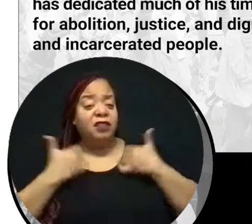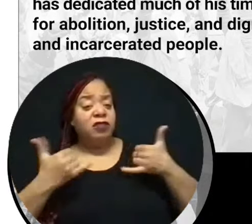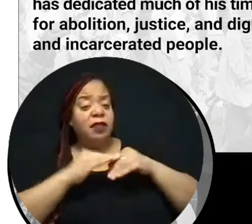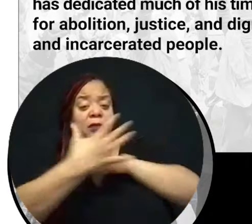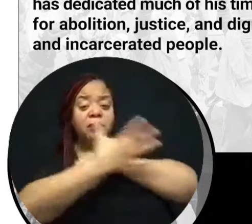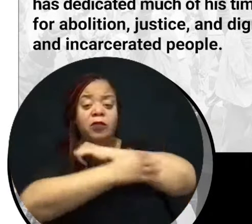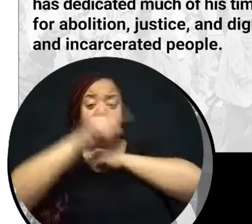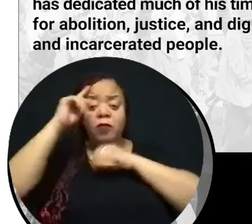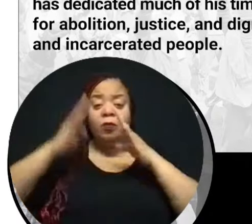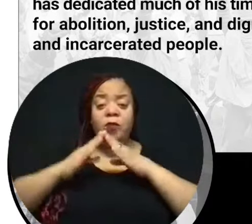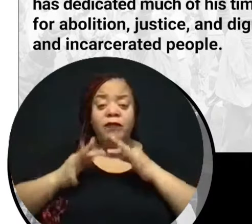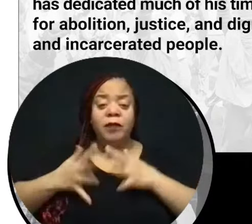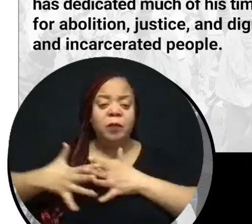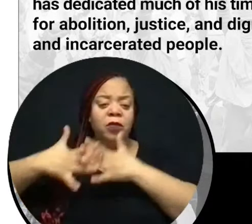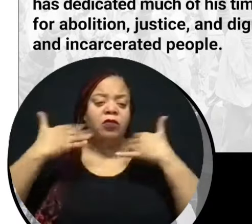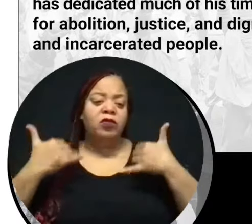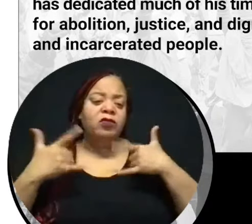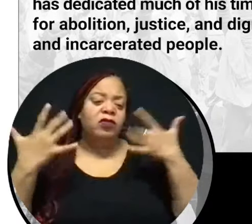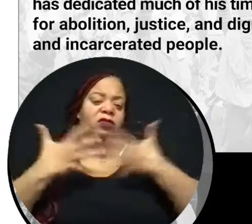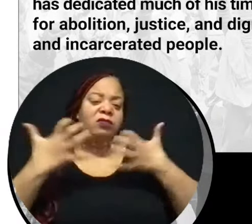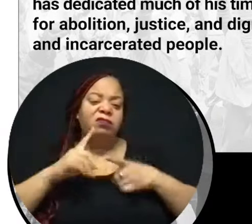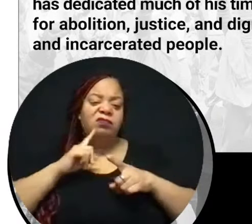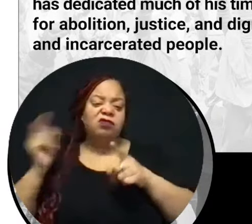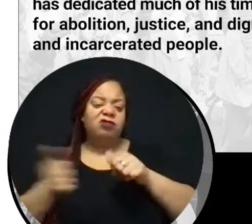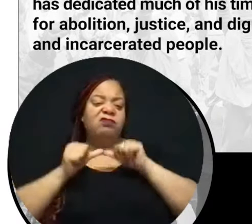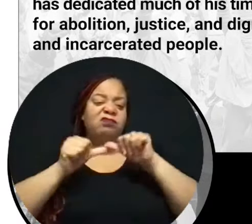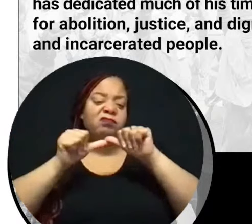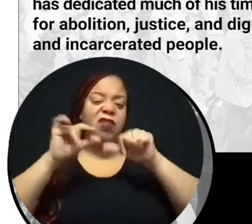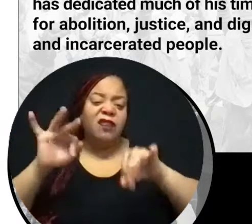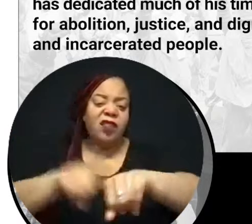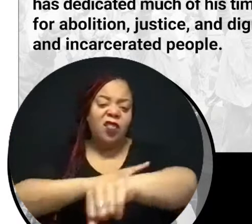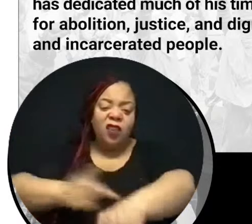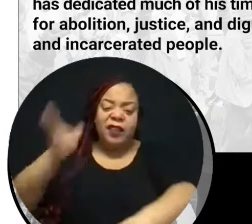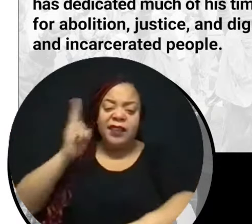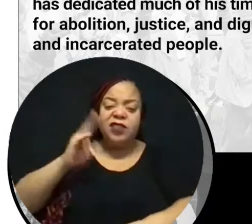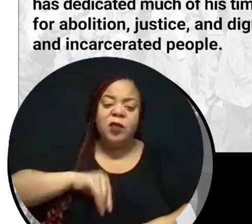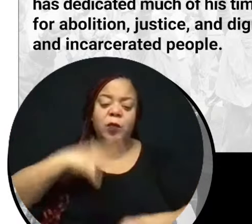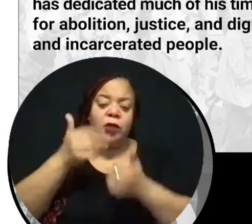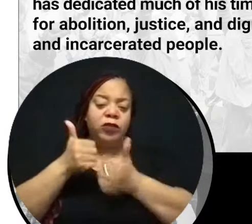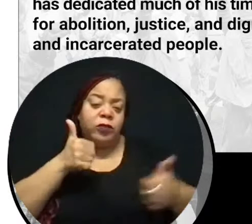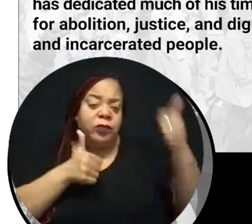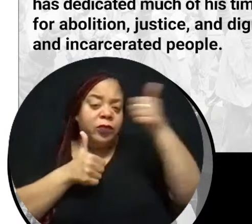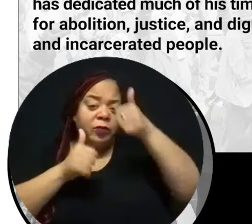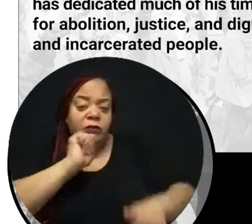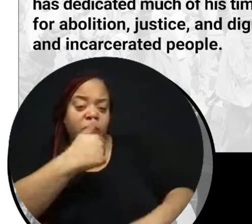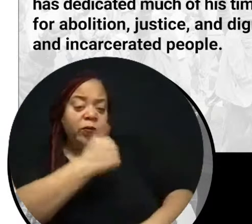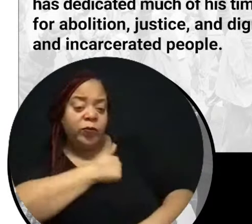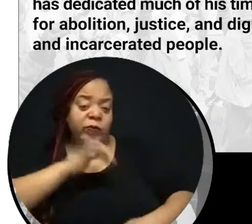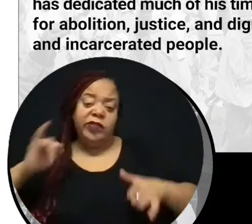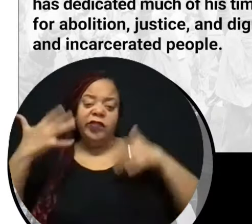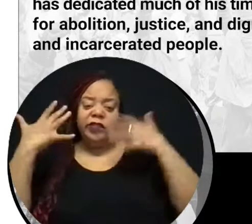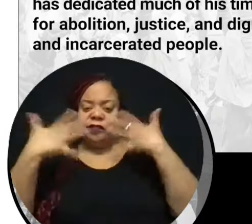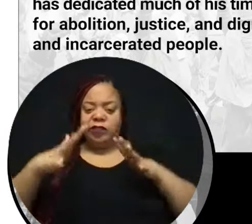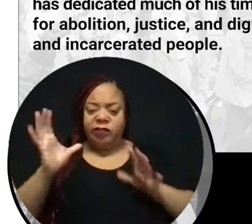a sense of white superiority and black inferiority. These attitudes are not a thing of the past.